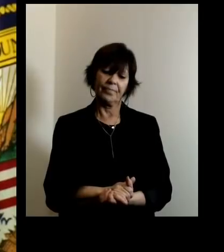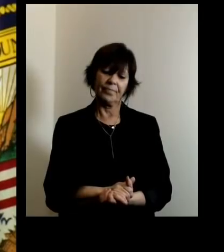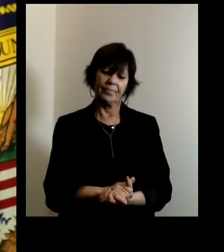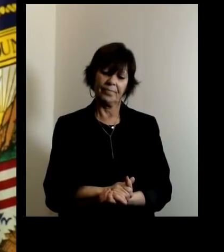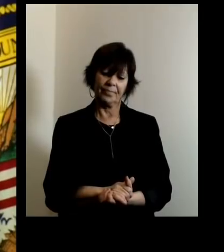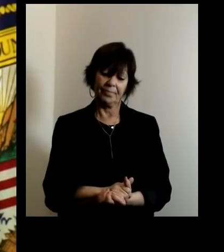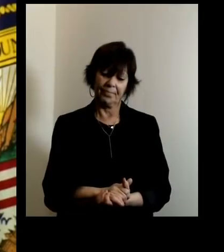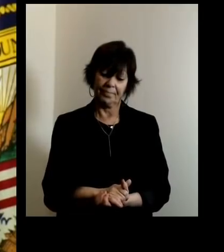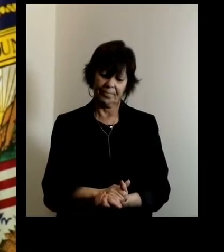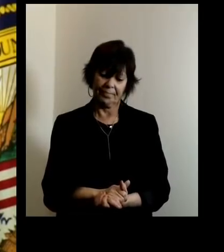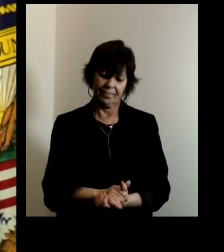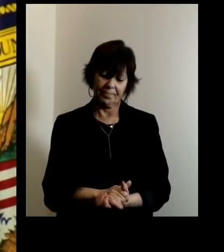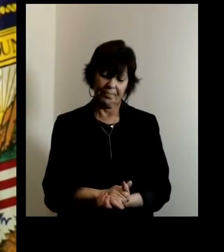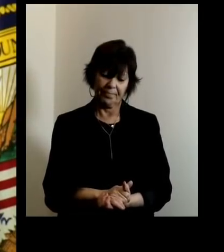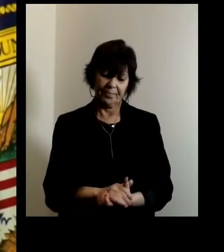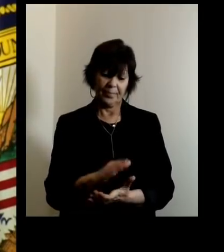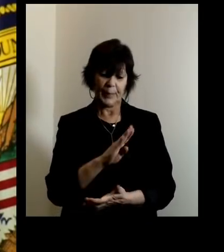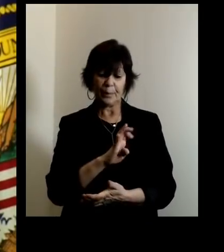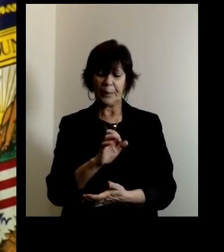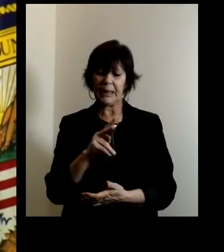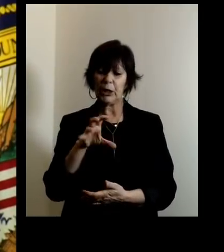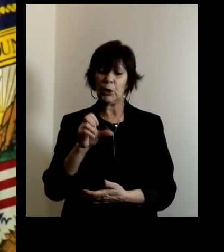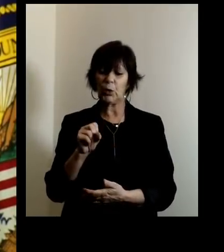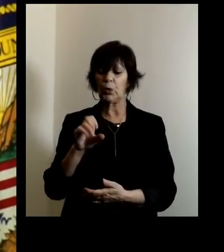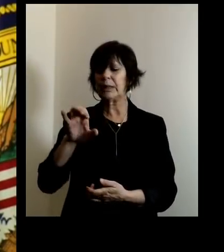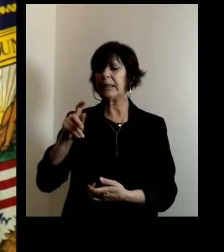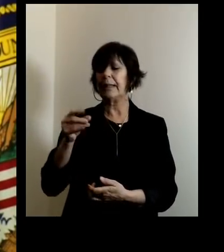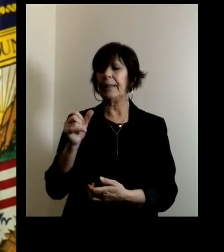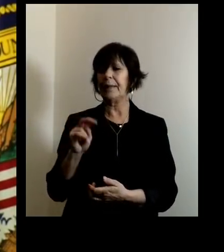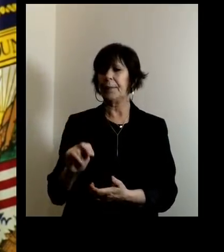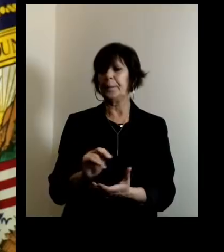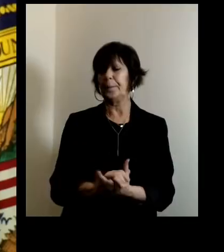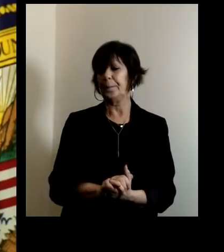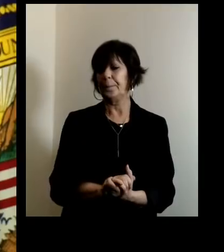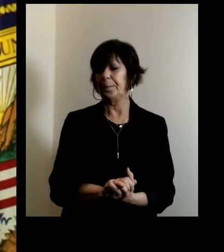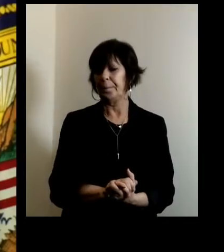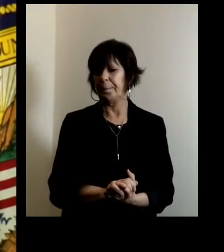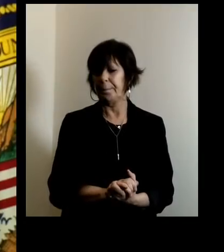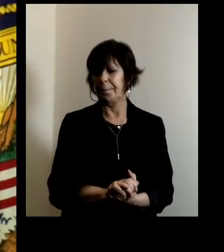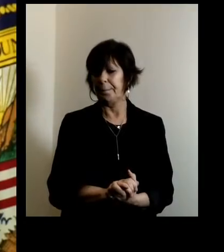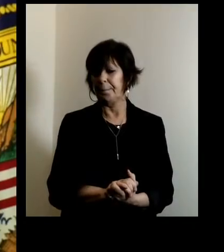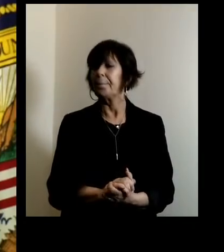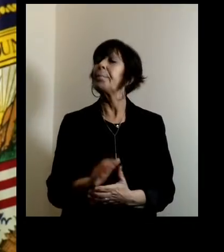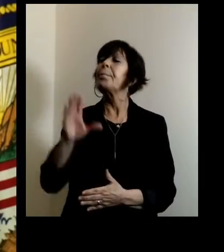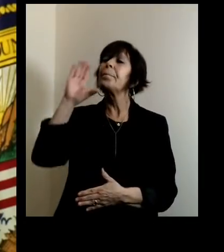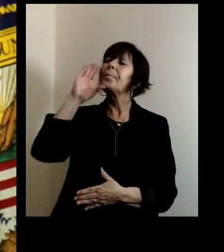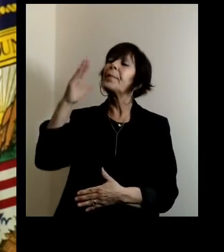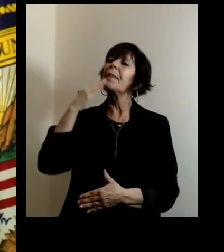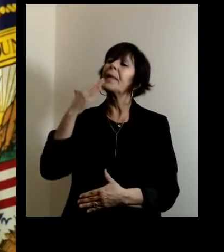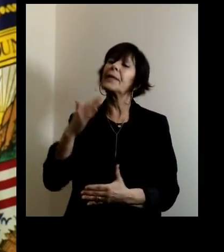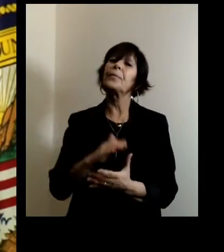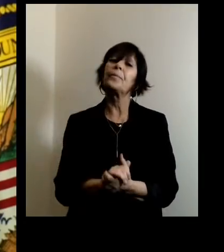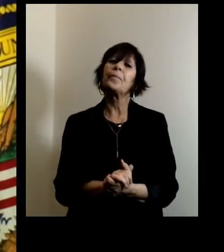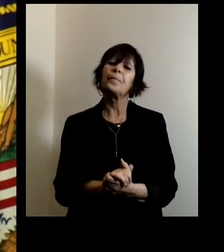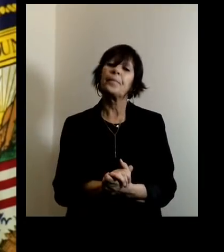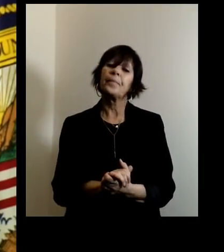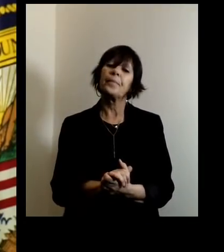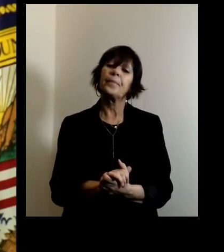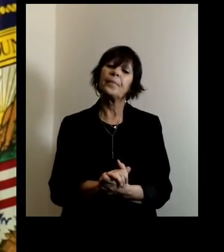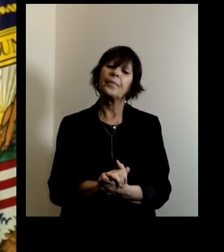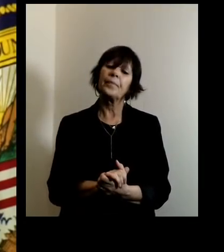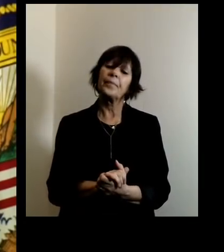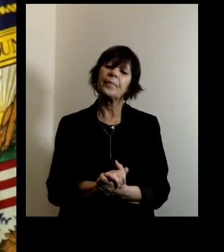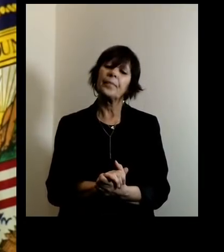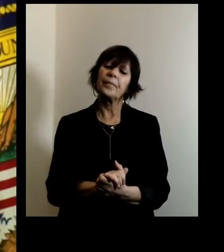start at the bottom, which is B News with Ethan Powers. Are you there, Ethan? Hey, Mark. Thanks for taking questions. Question for